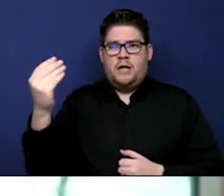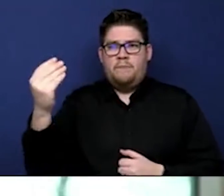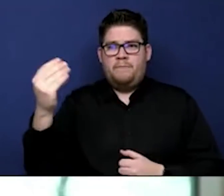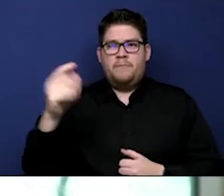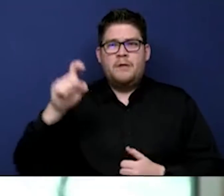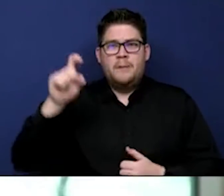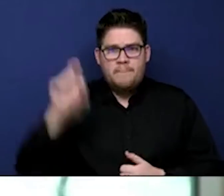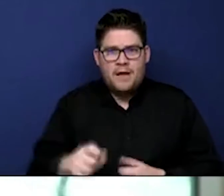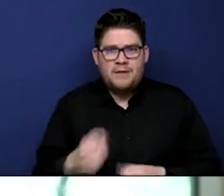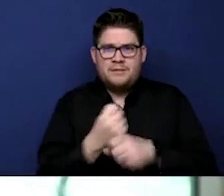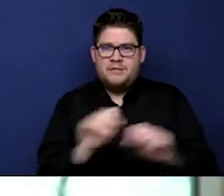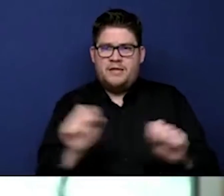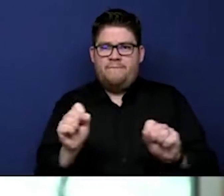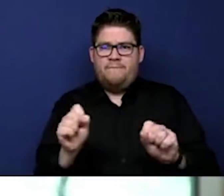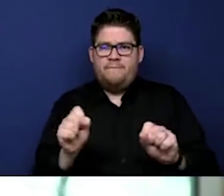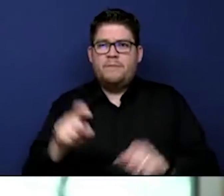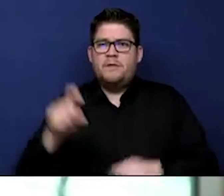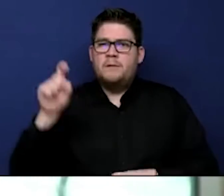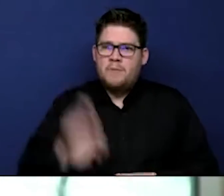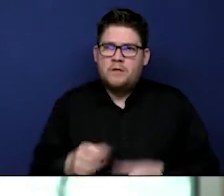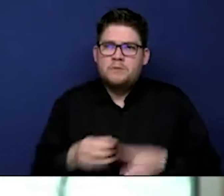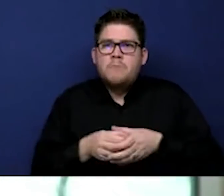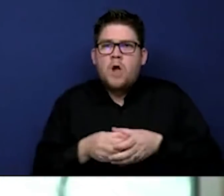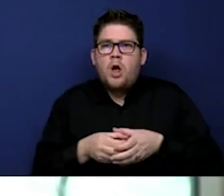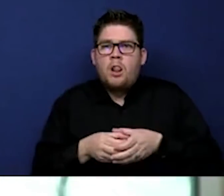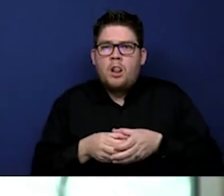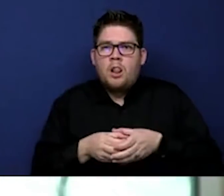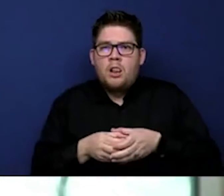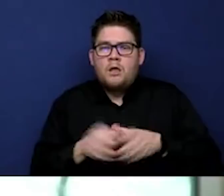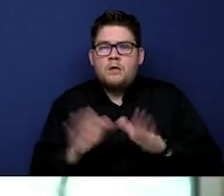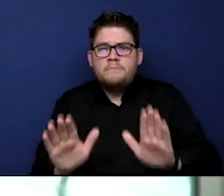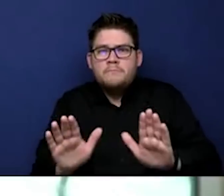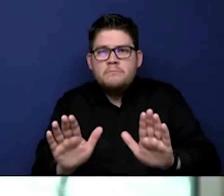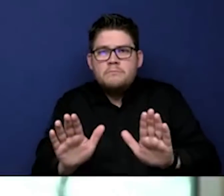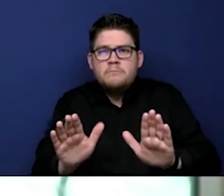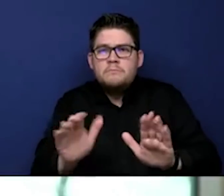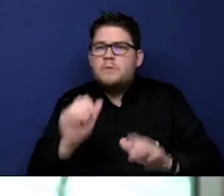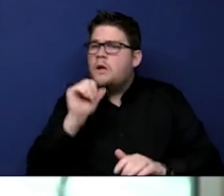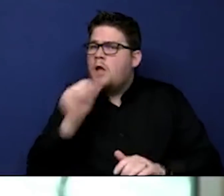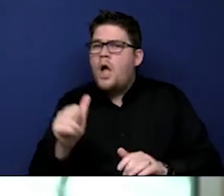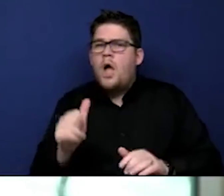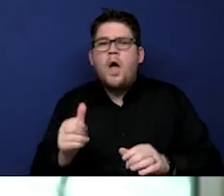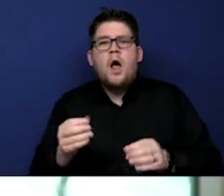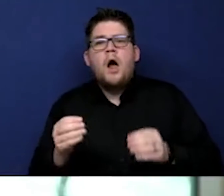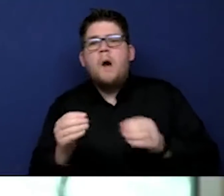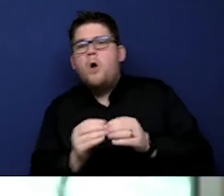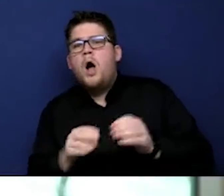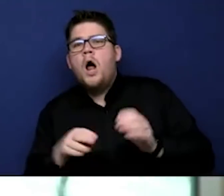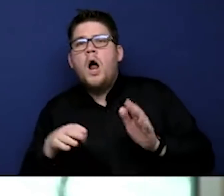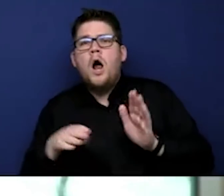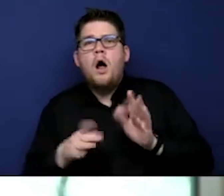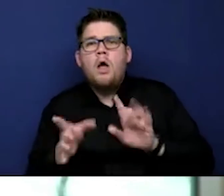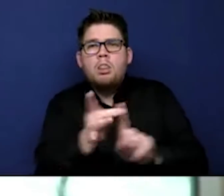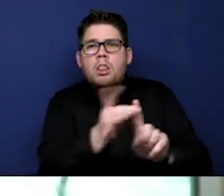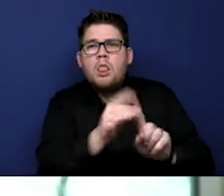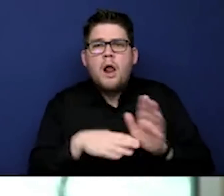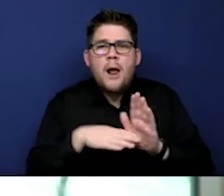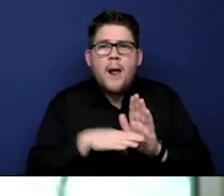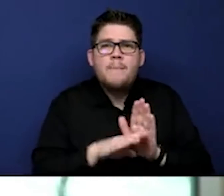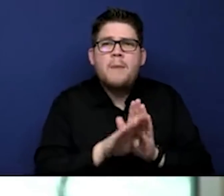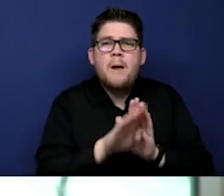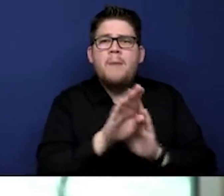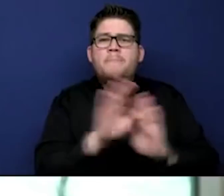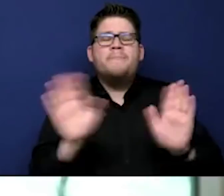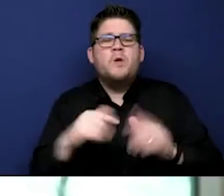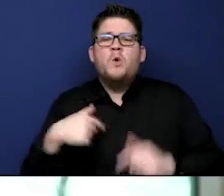small. Let's ensure we don't lose any more ground. We can get through this surge as well. It's the hand that we've